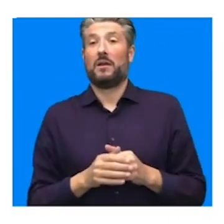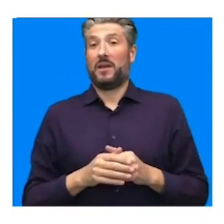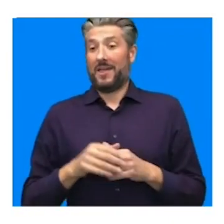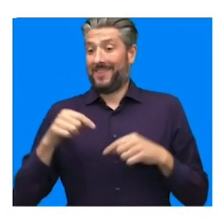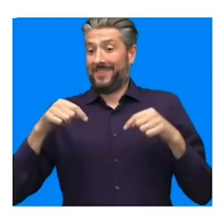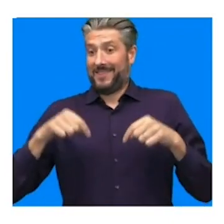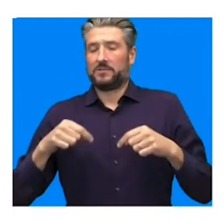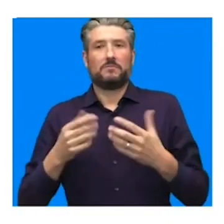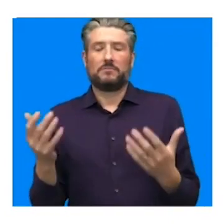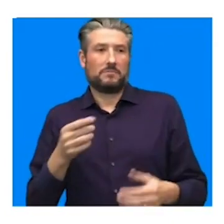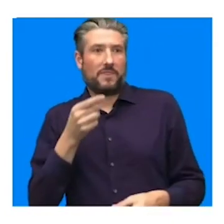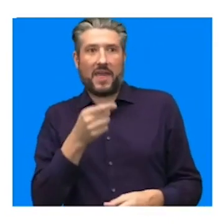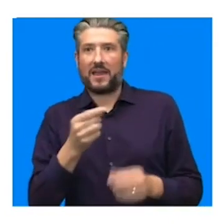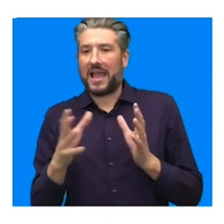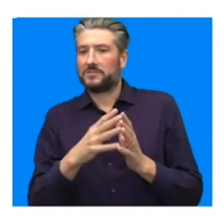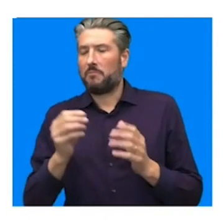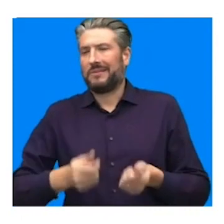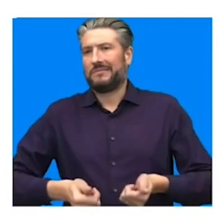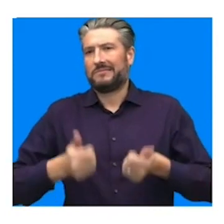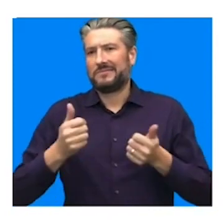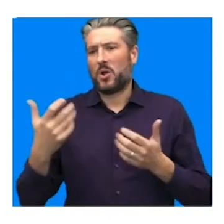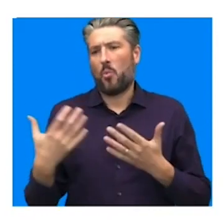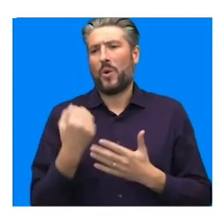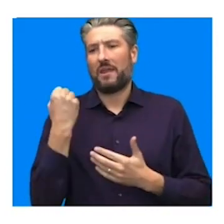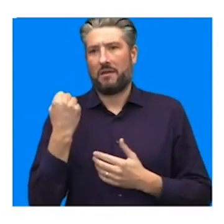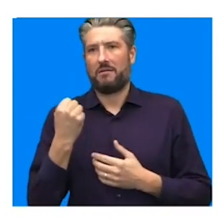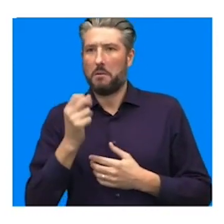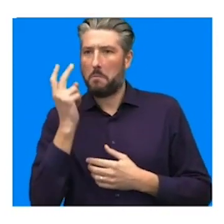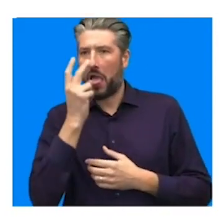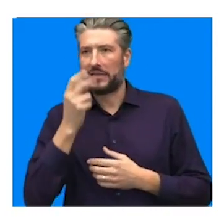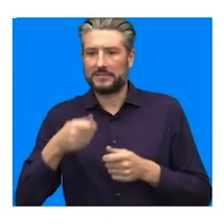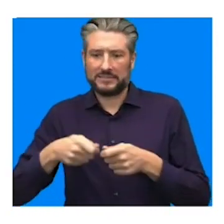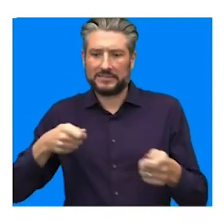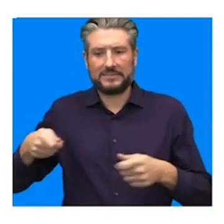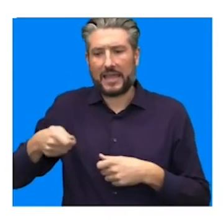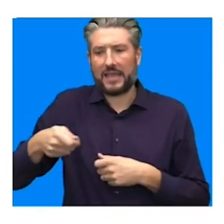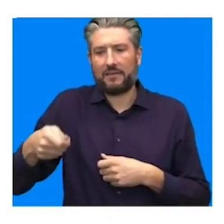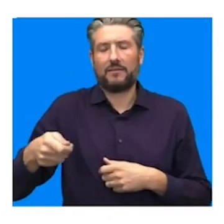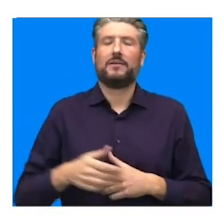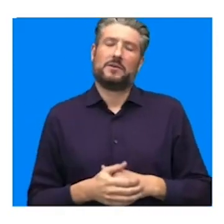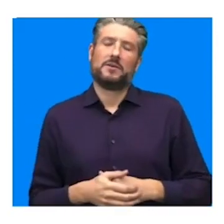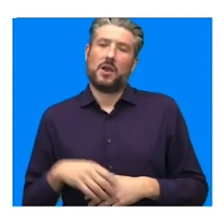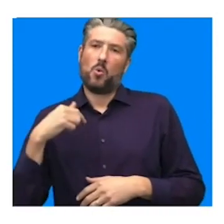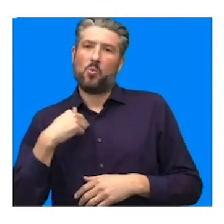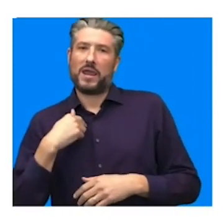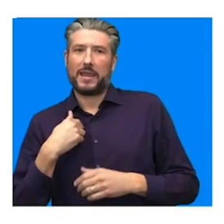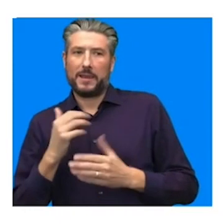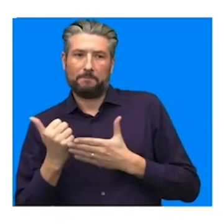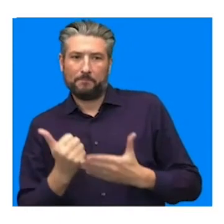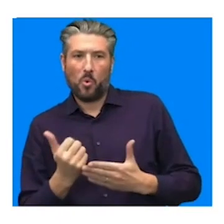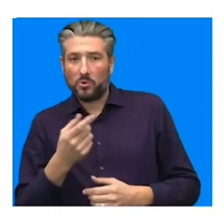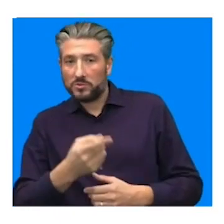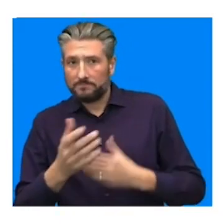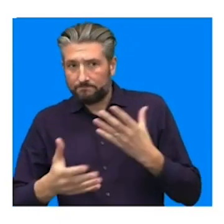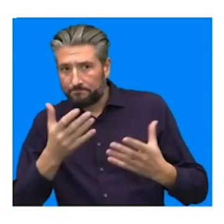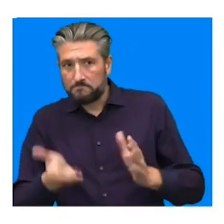brilliant idea that the judges all really truly loved. We aim to support them in developing their idea to